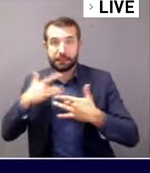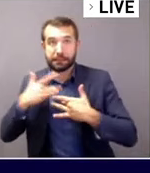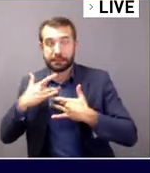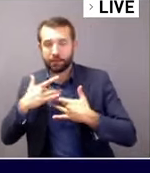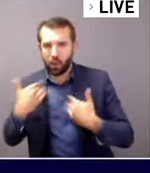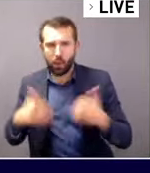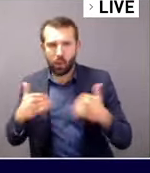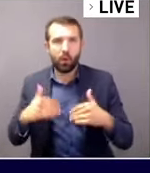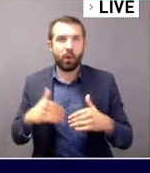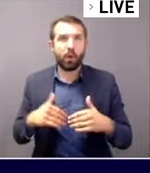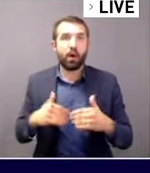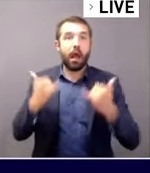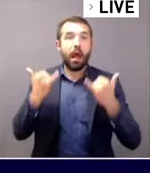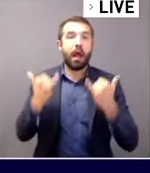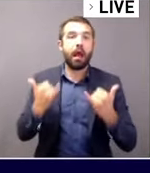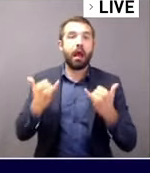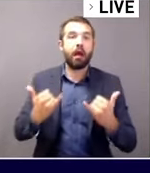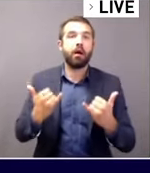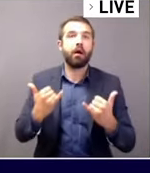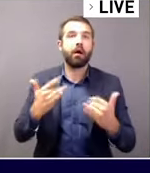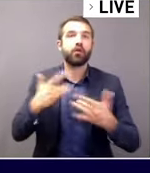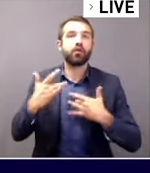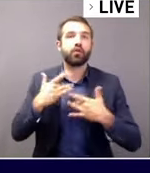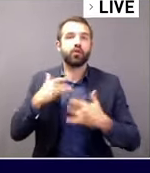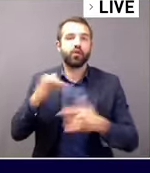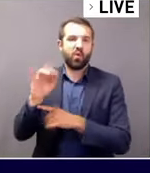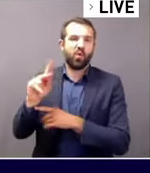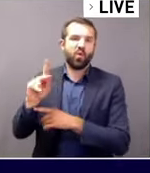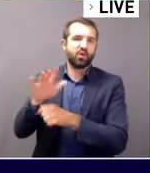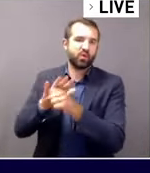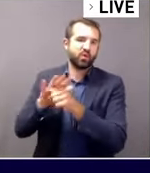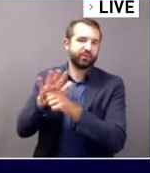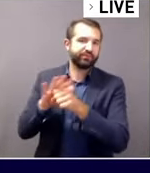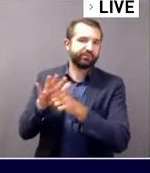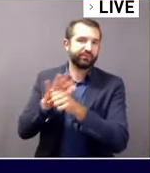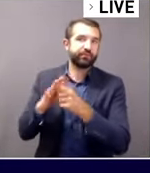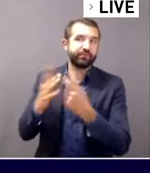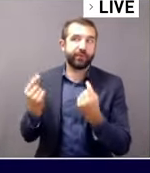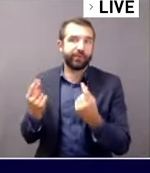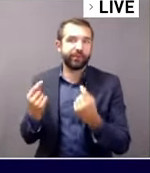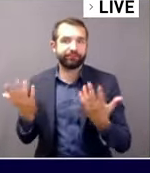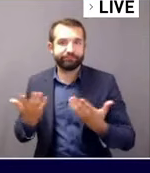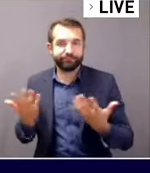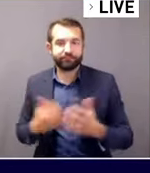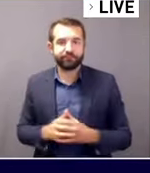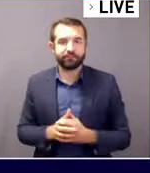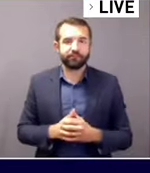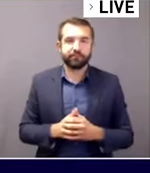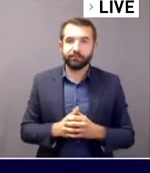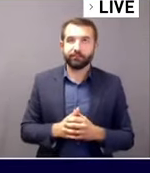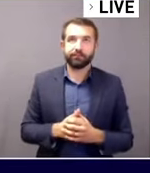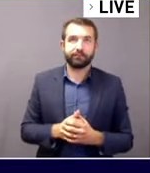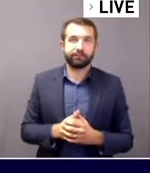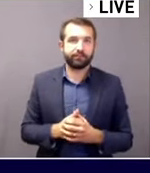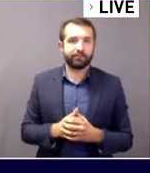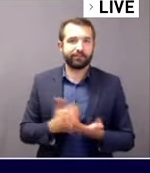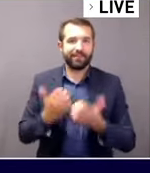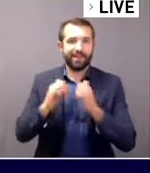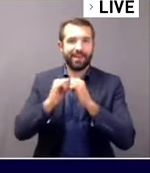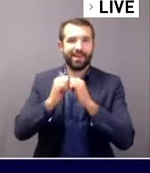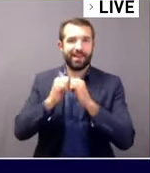me a bit about York County, however, is the disseminated nature of the outbreaks. They're